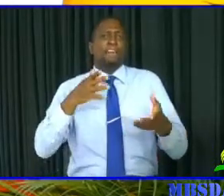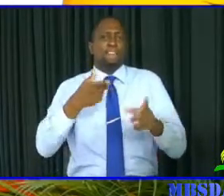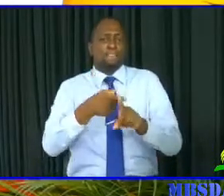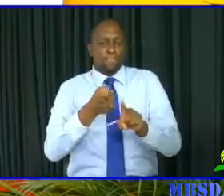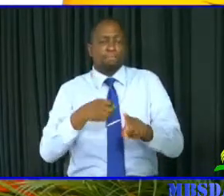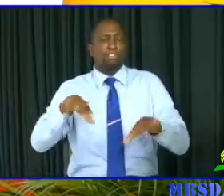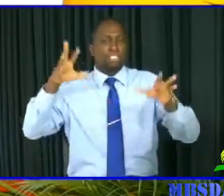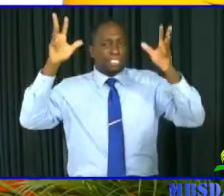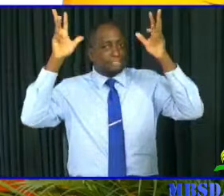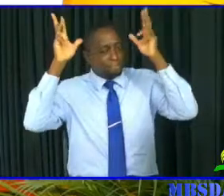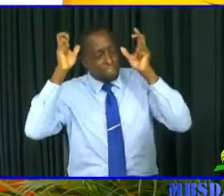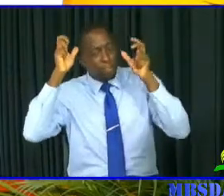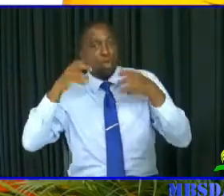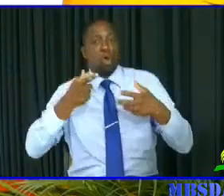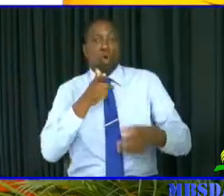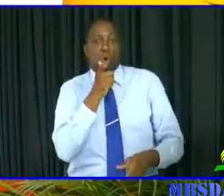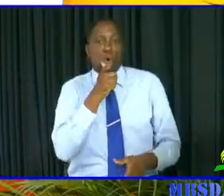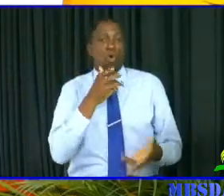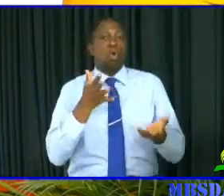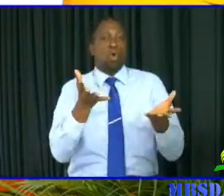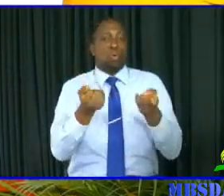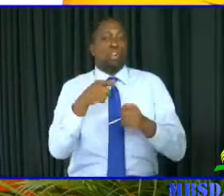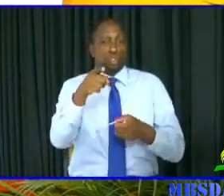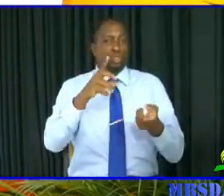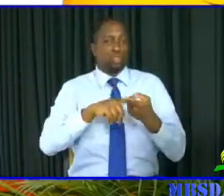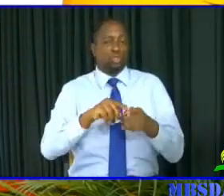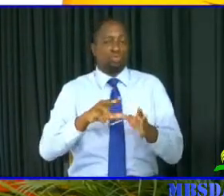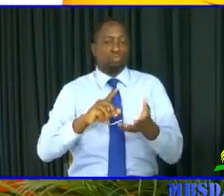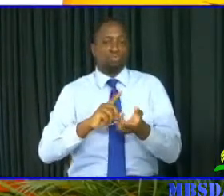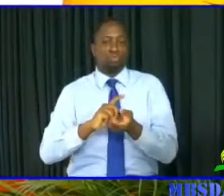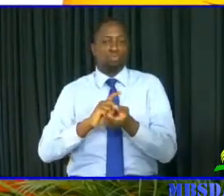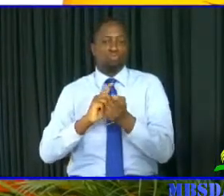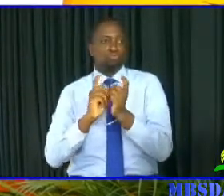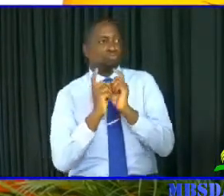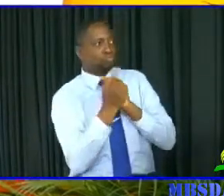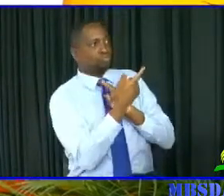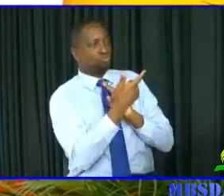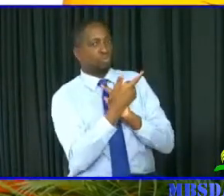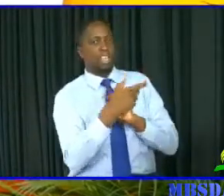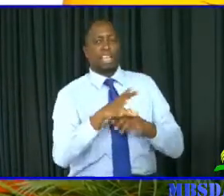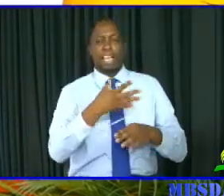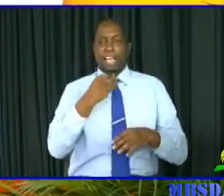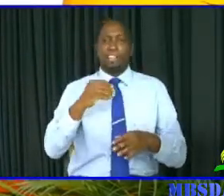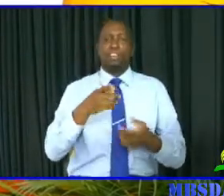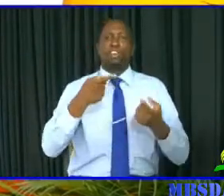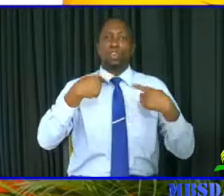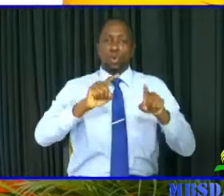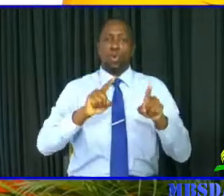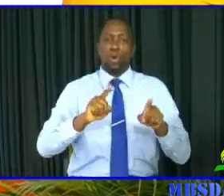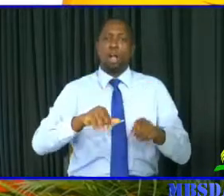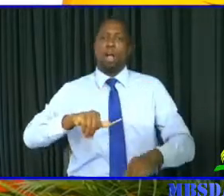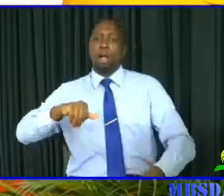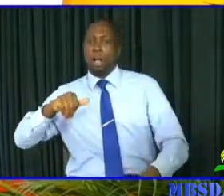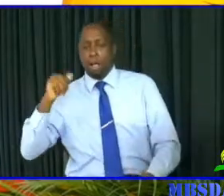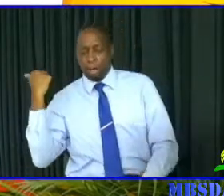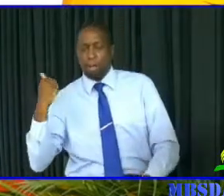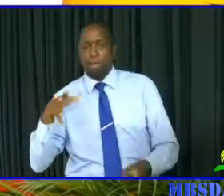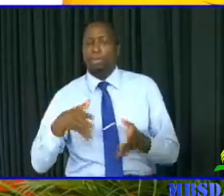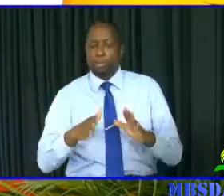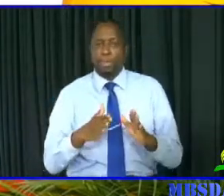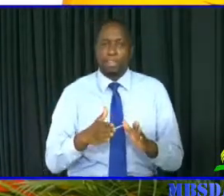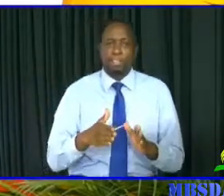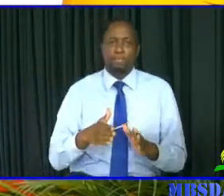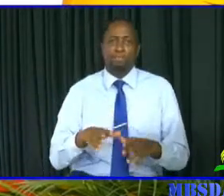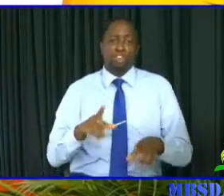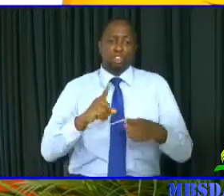and turn back. I suggest to you that the obstacles in the way serve as the devil's impediments to slow you down until